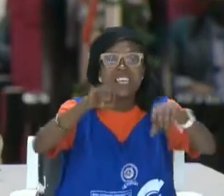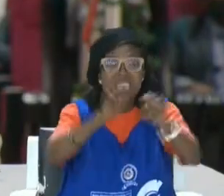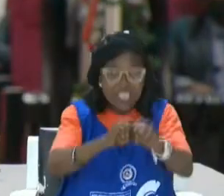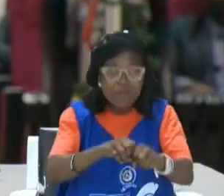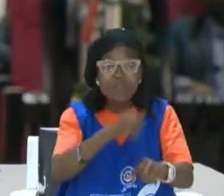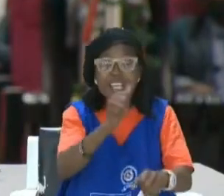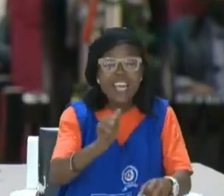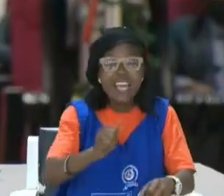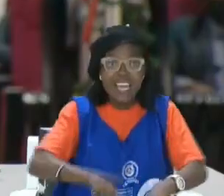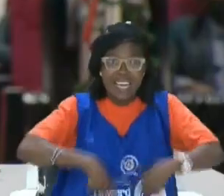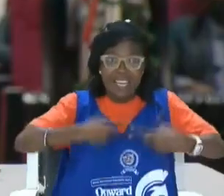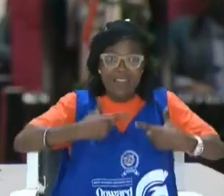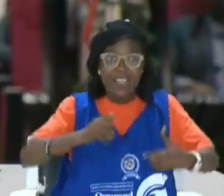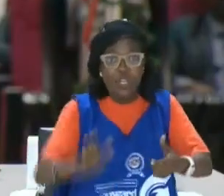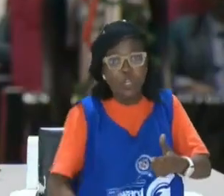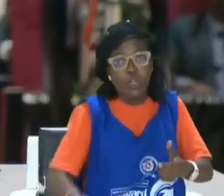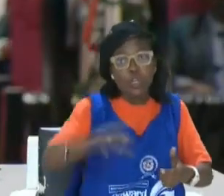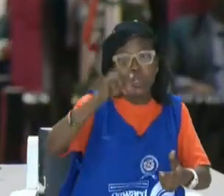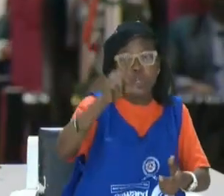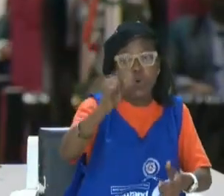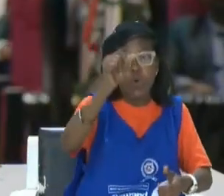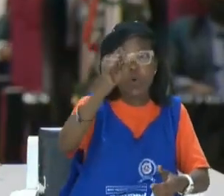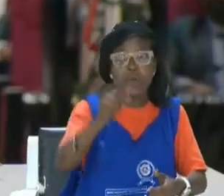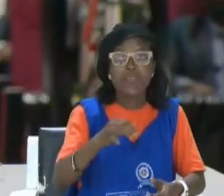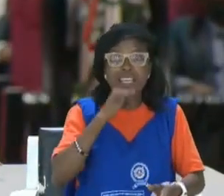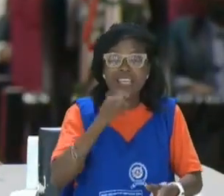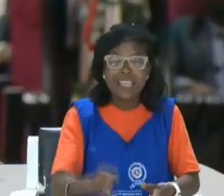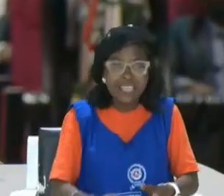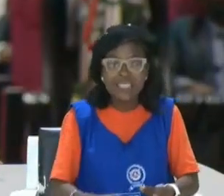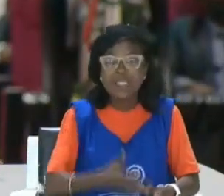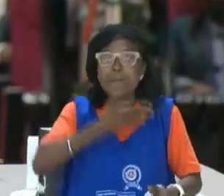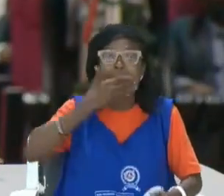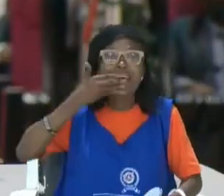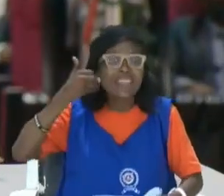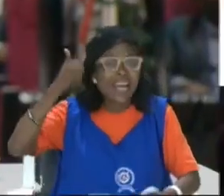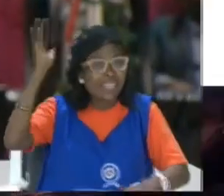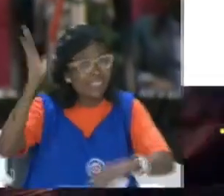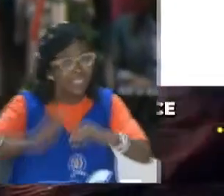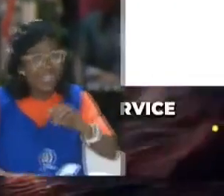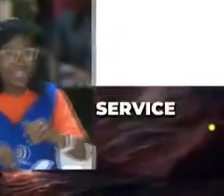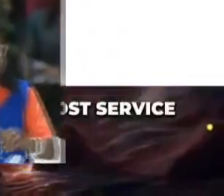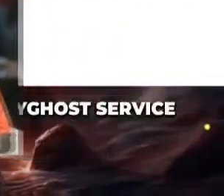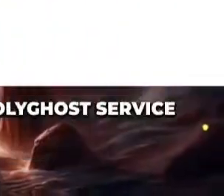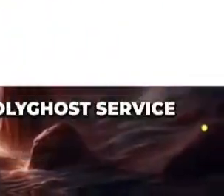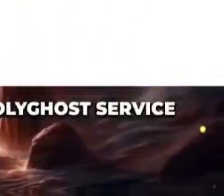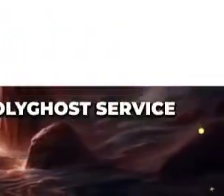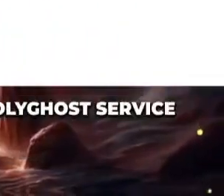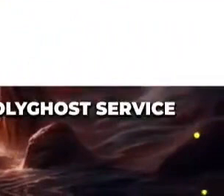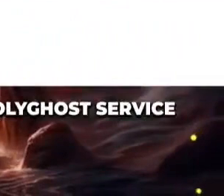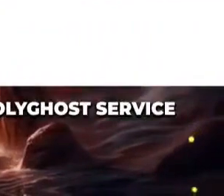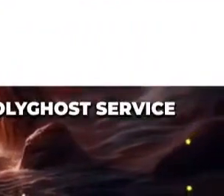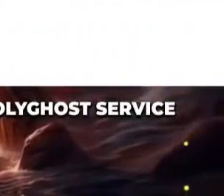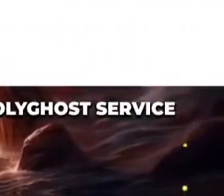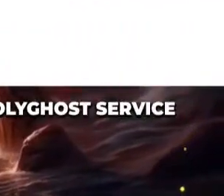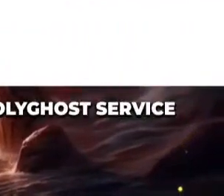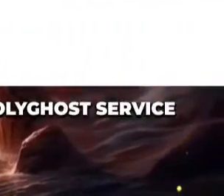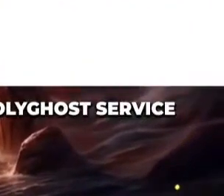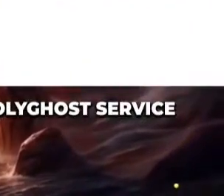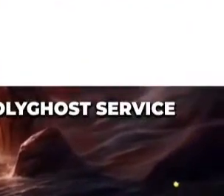dog is better than a dead lion. I'm still